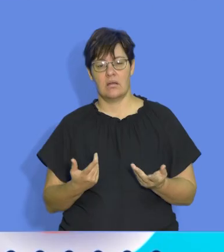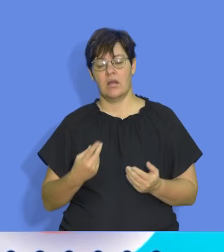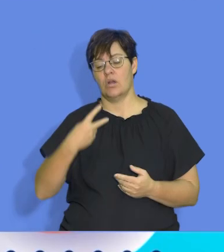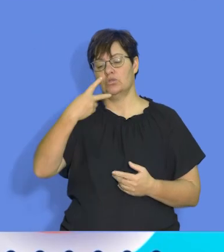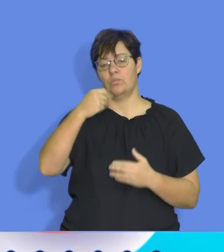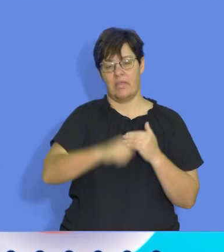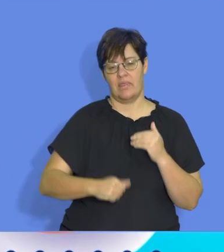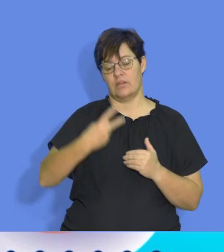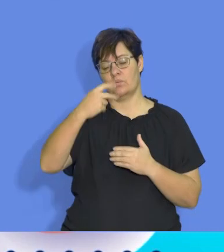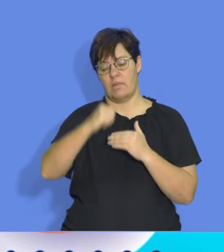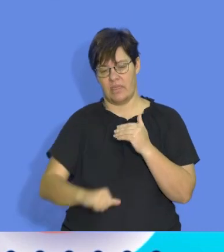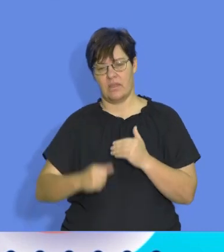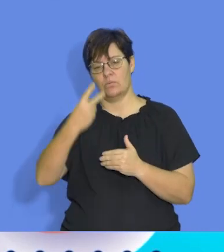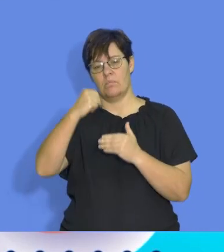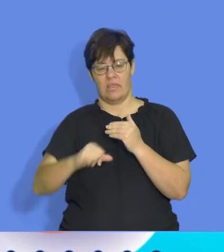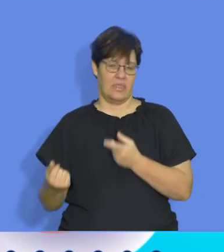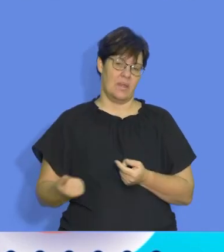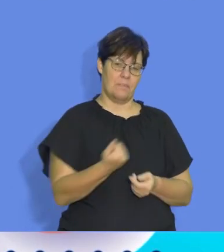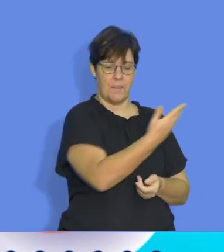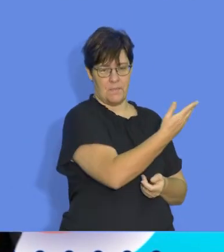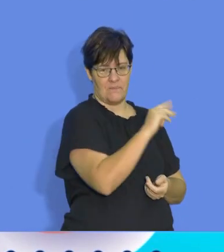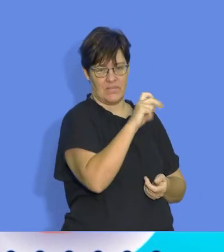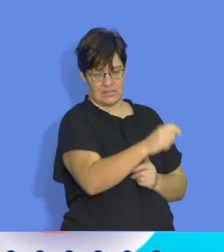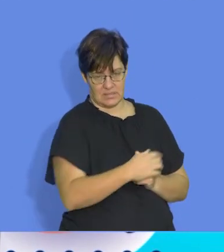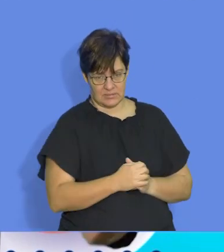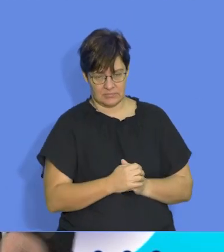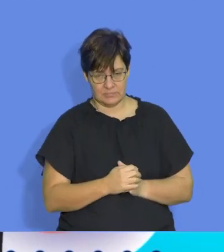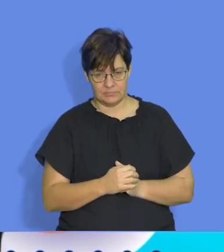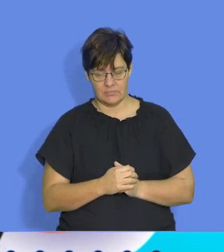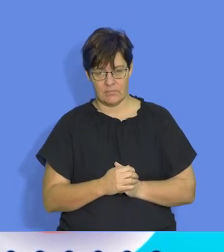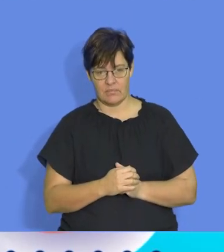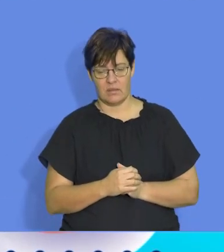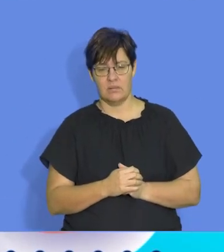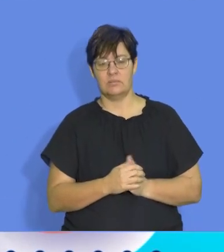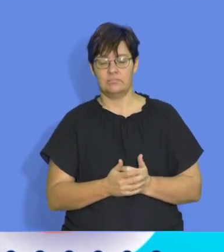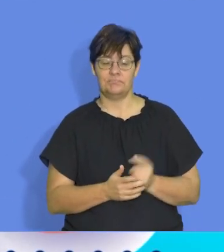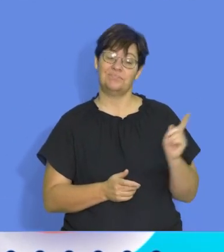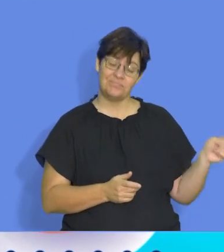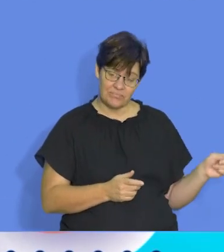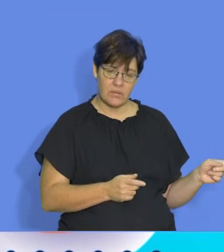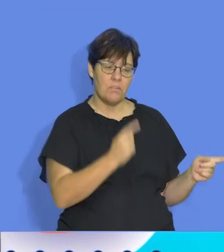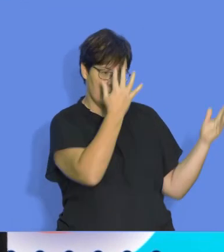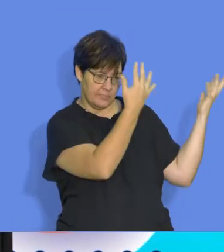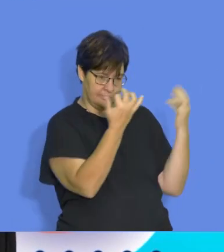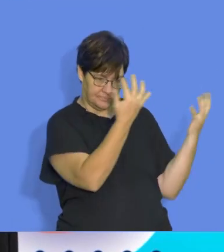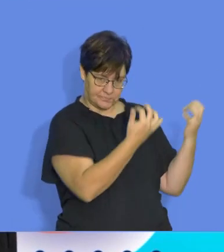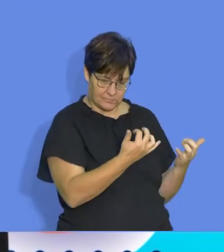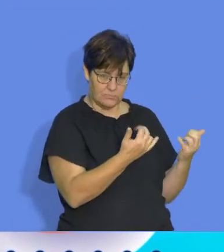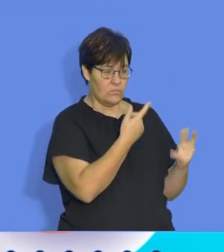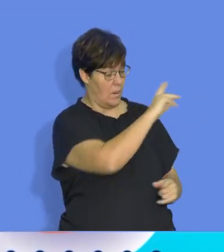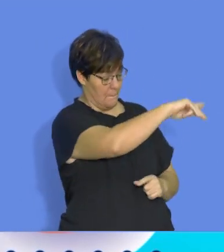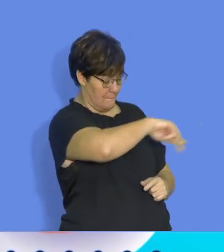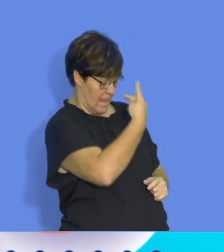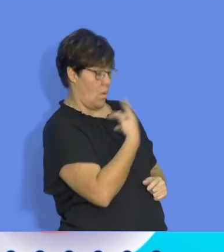bi-monthly return. That means every second month they do a return to SARS, whereby they then, because remember, you have